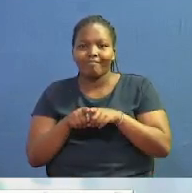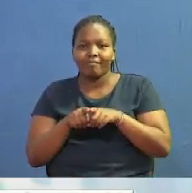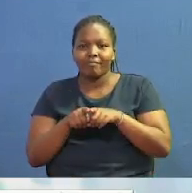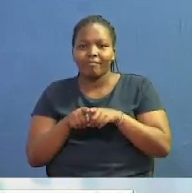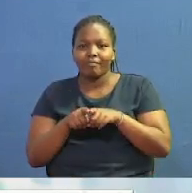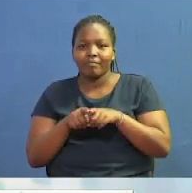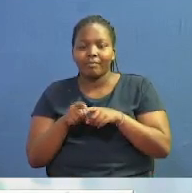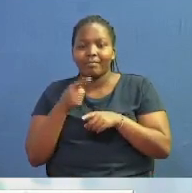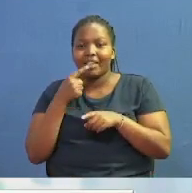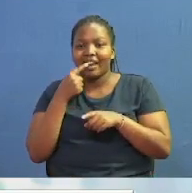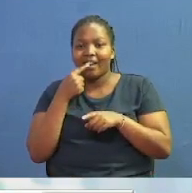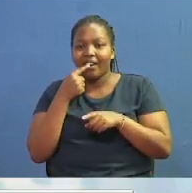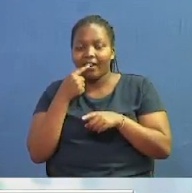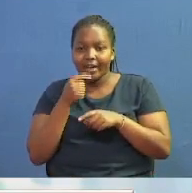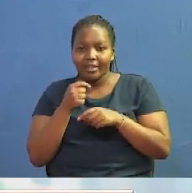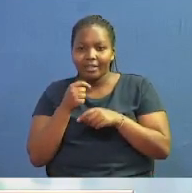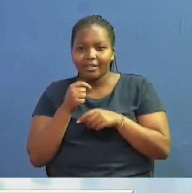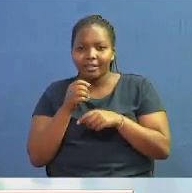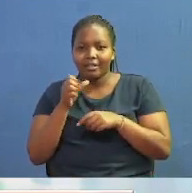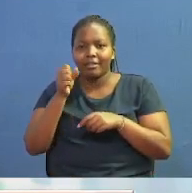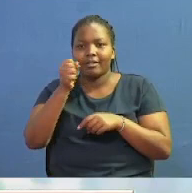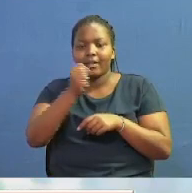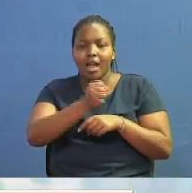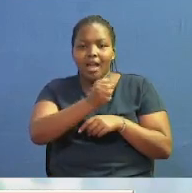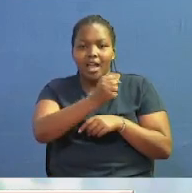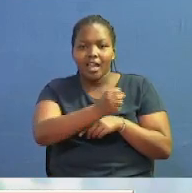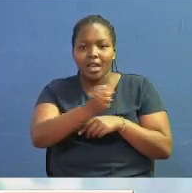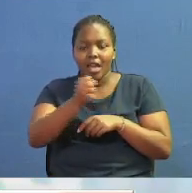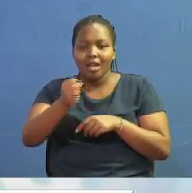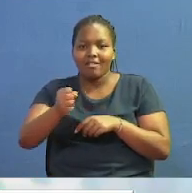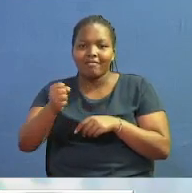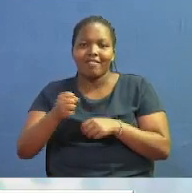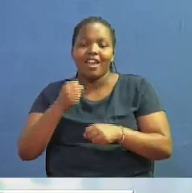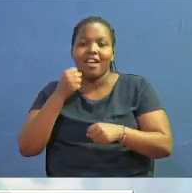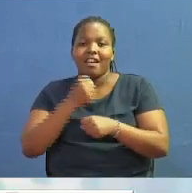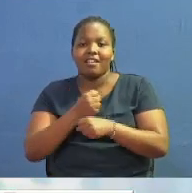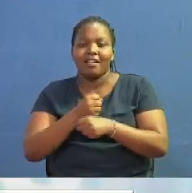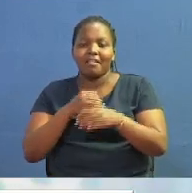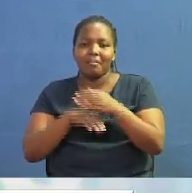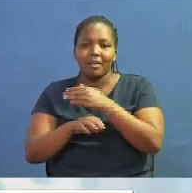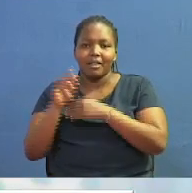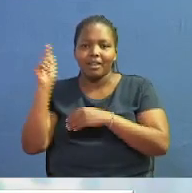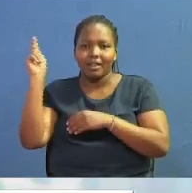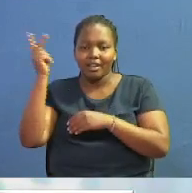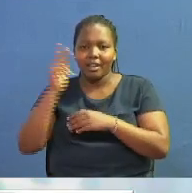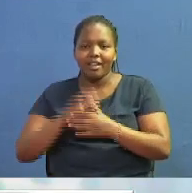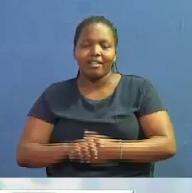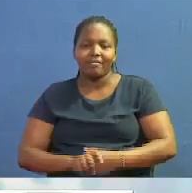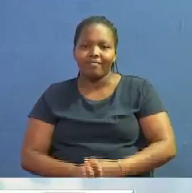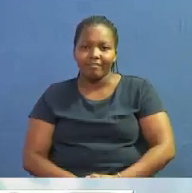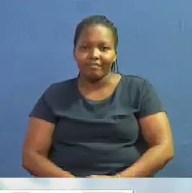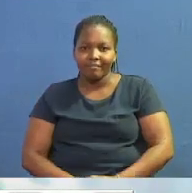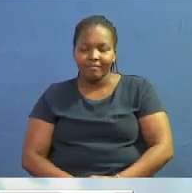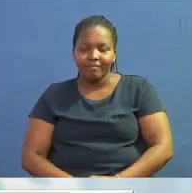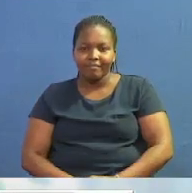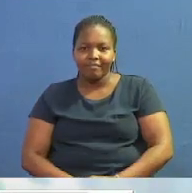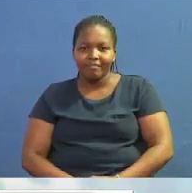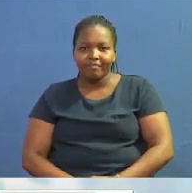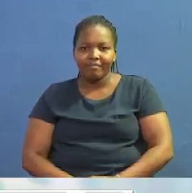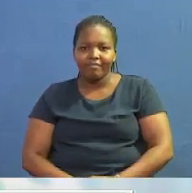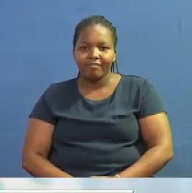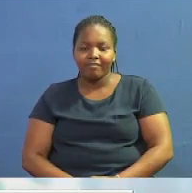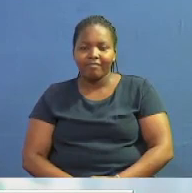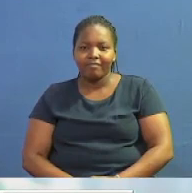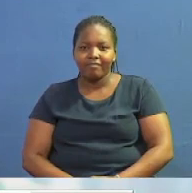a wearable visual aid that is also made in Kenya by Kenyans for Kenyans. All right. We